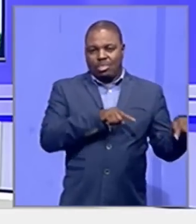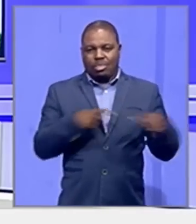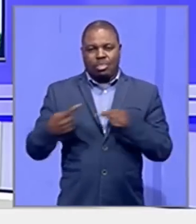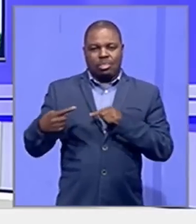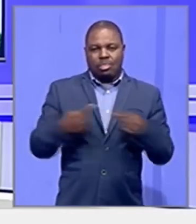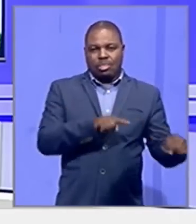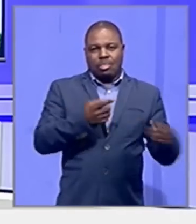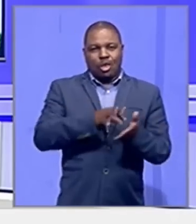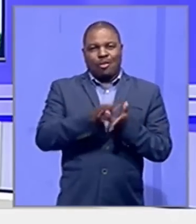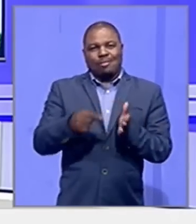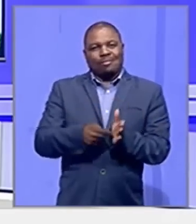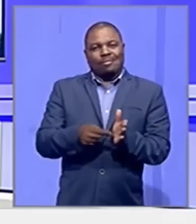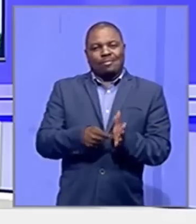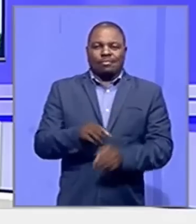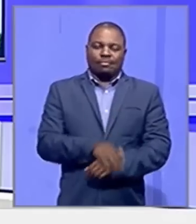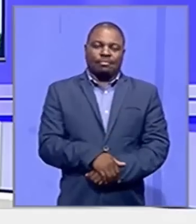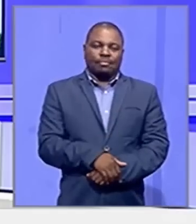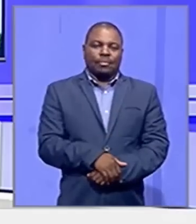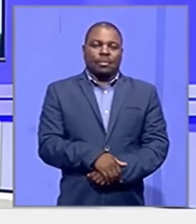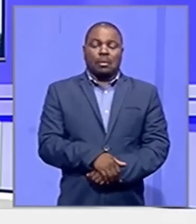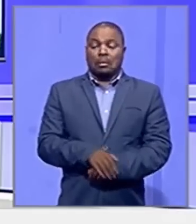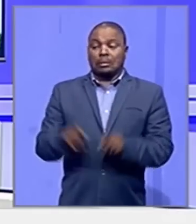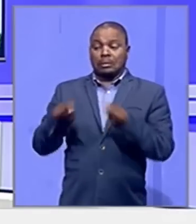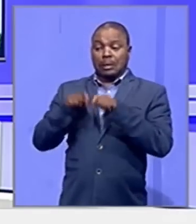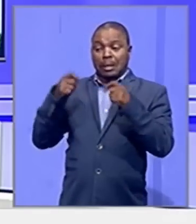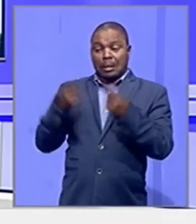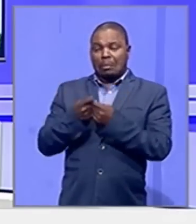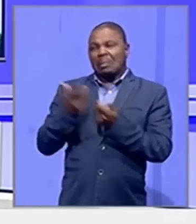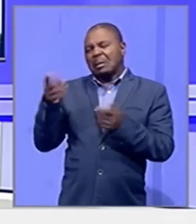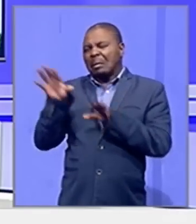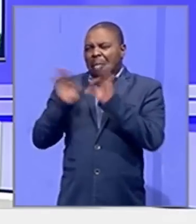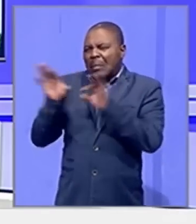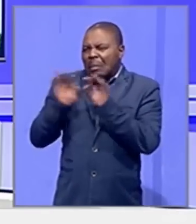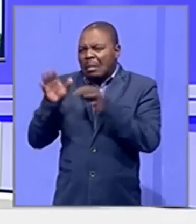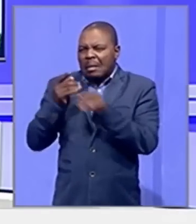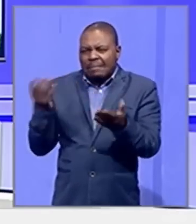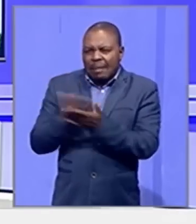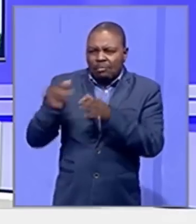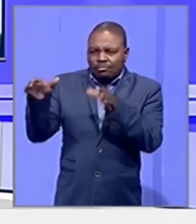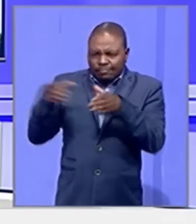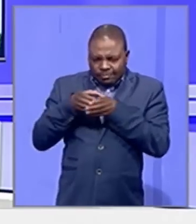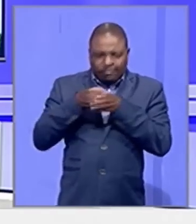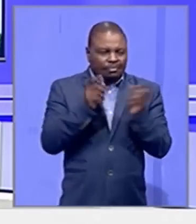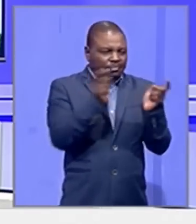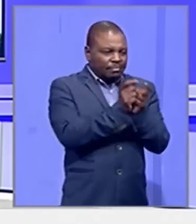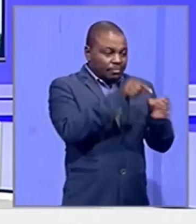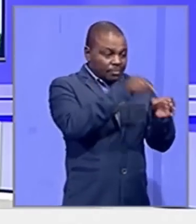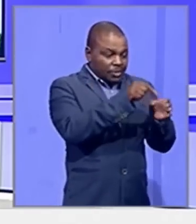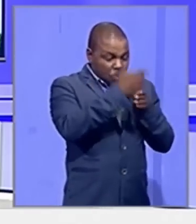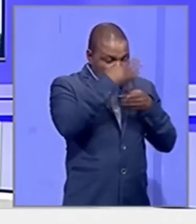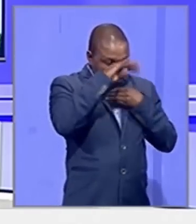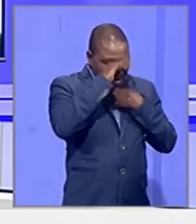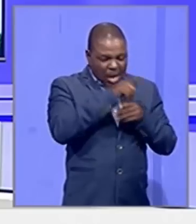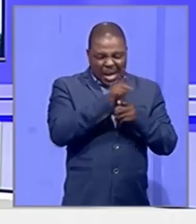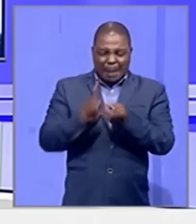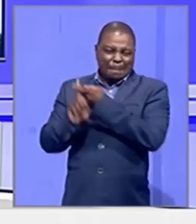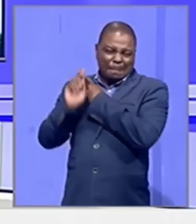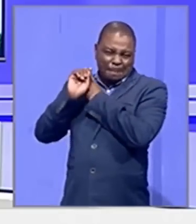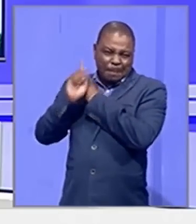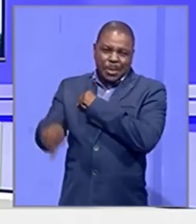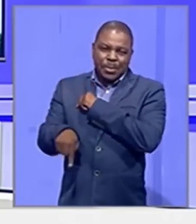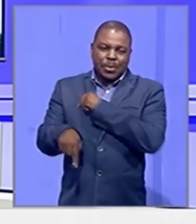ba nago le tšona le SAFA. Sehlopha seo se ile go sa kgoboketšwa ka ponyo ya leihlo se papatlilwe ke Botswana